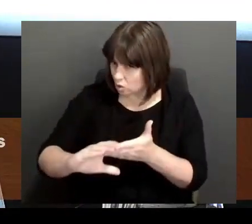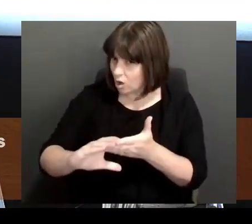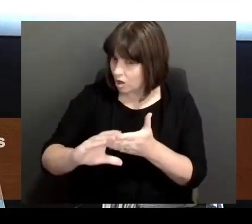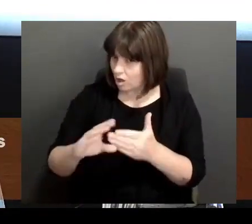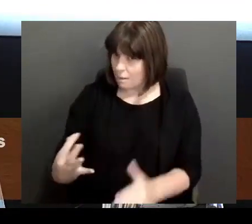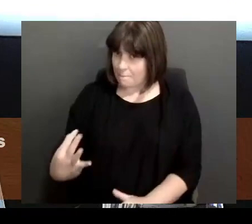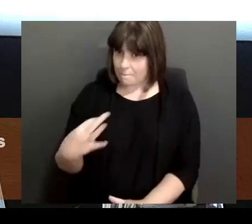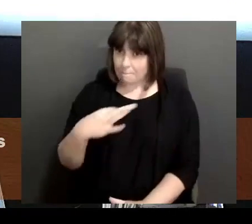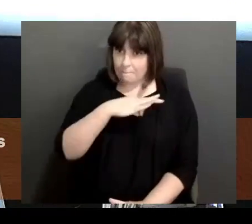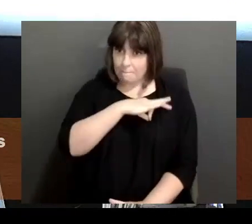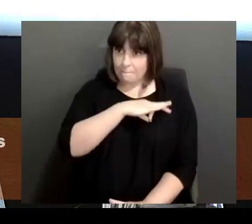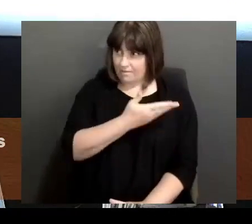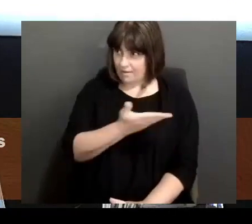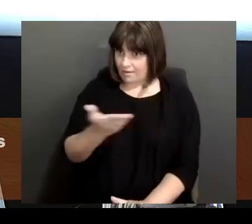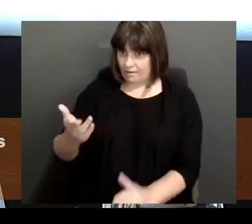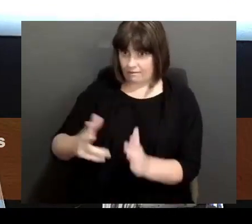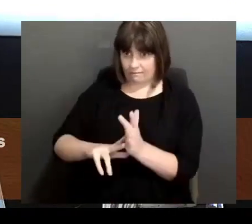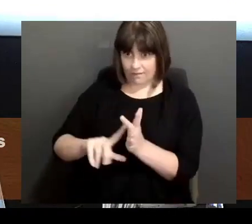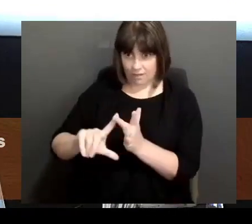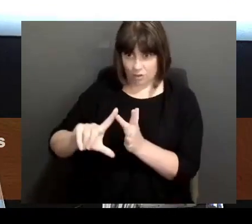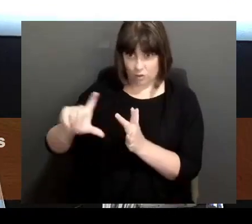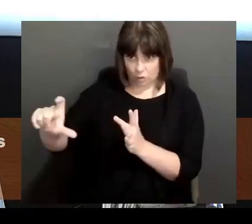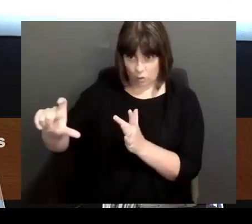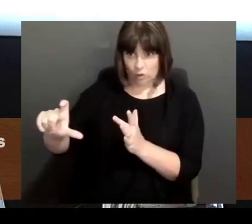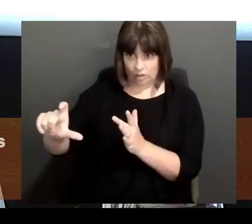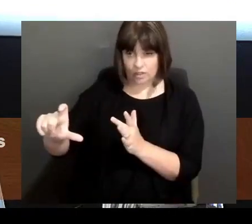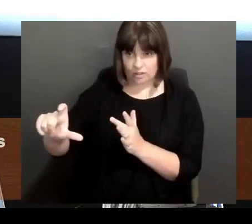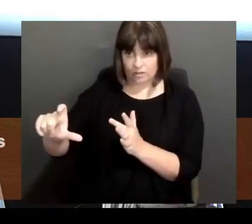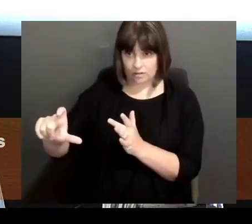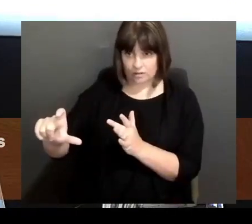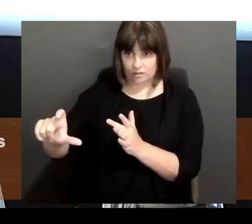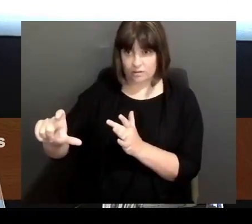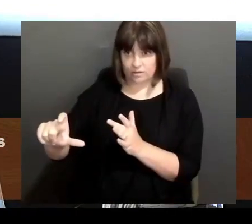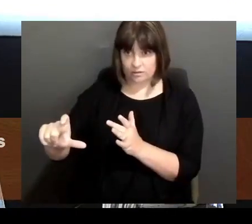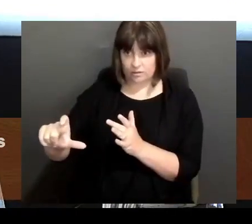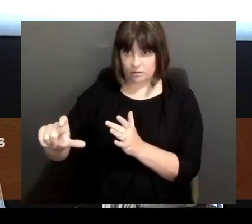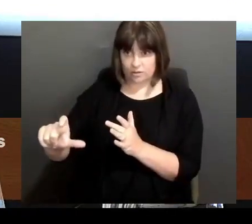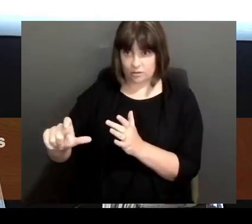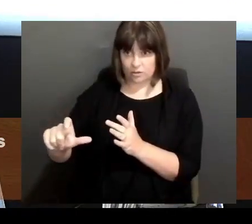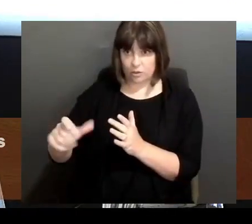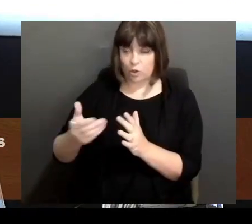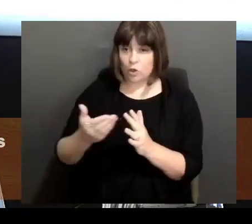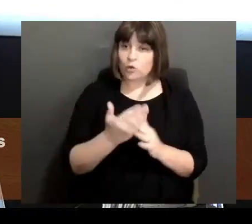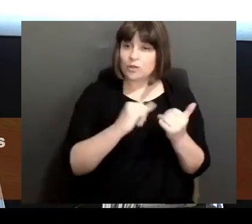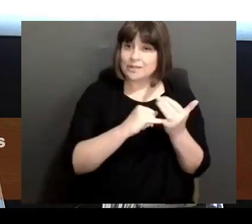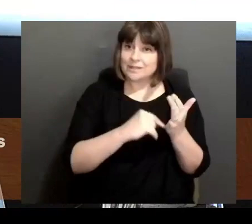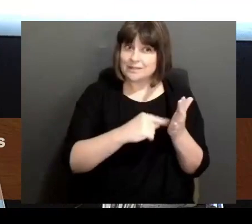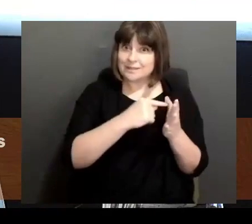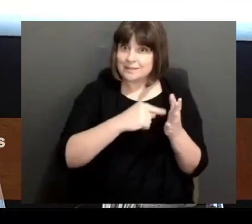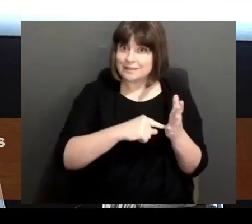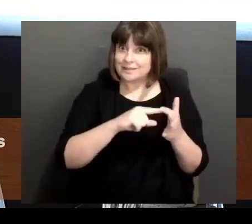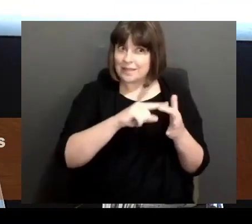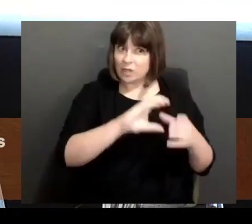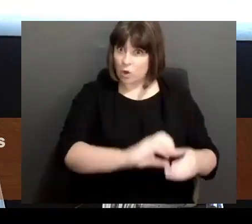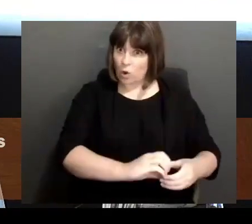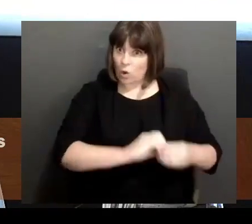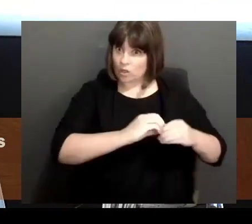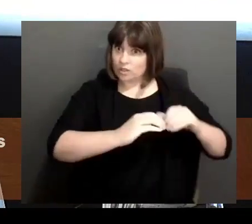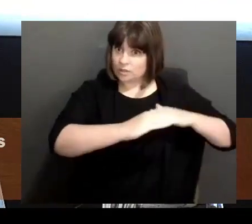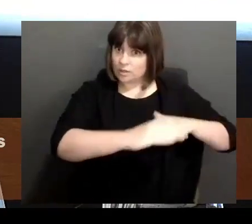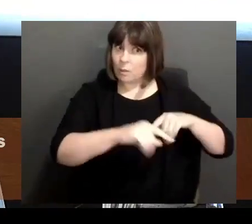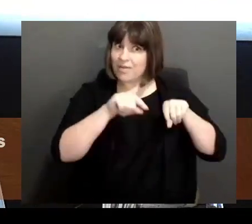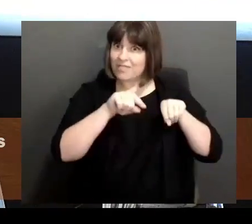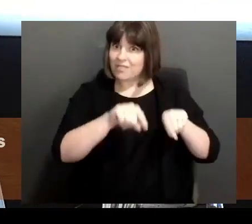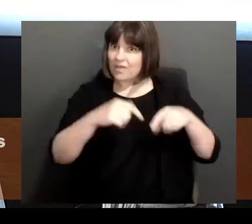all Victorians through state assertion of ownership, but there has never been an accounting for that